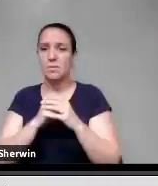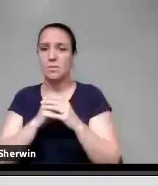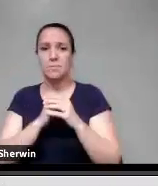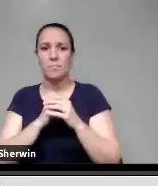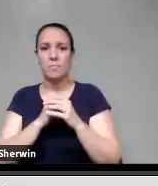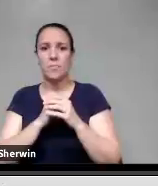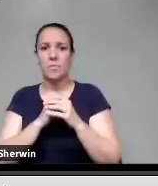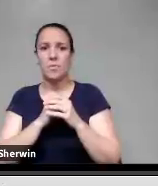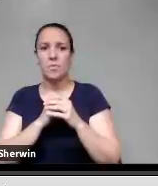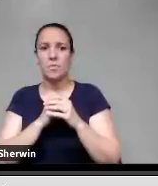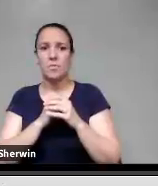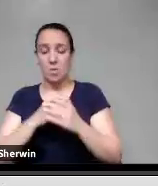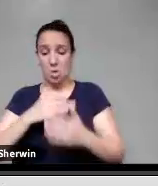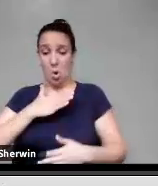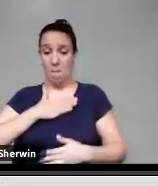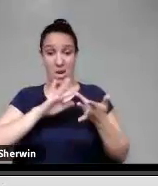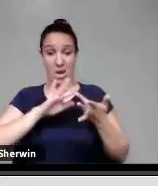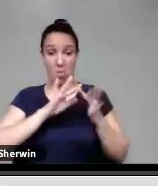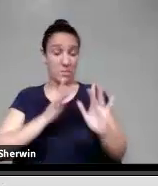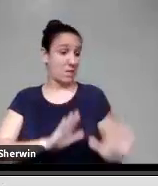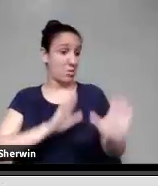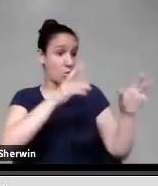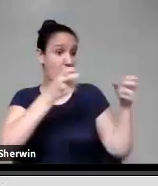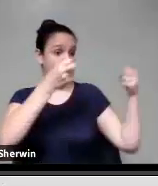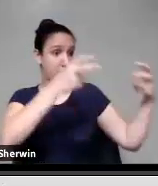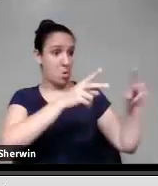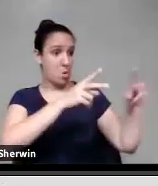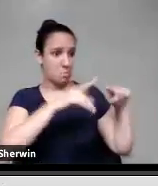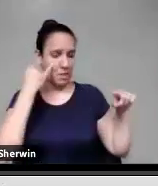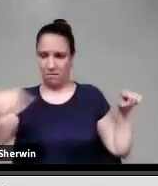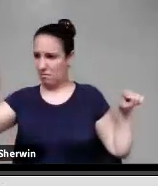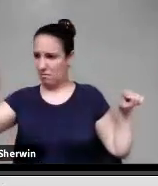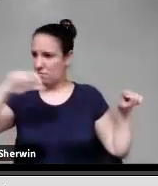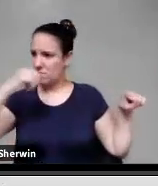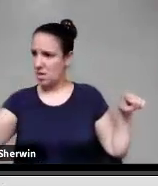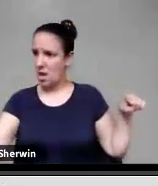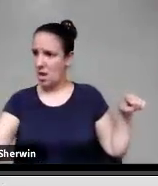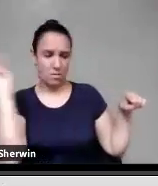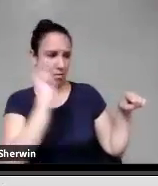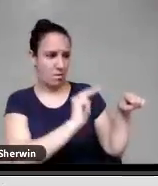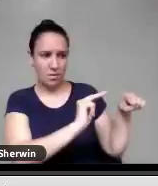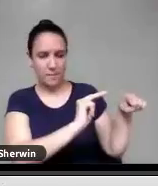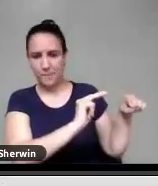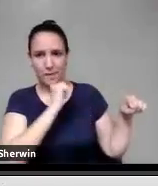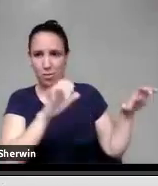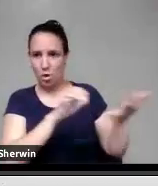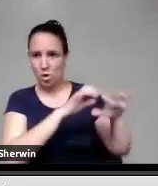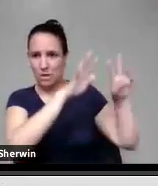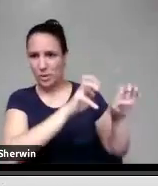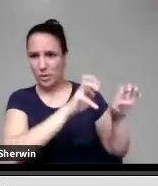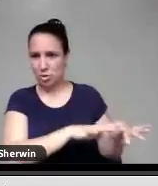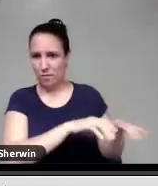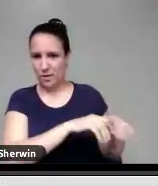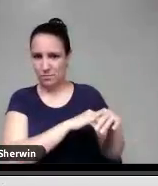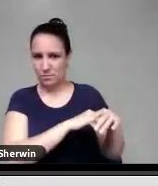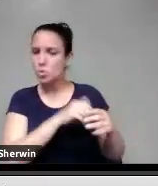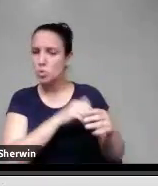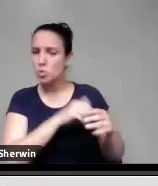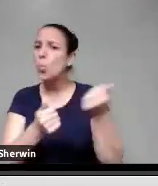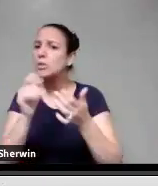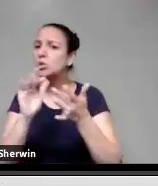visit. Your website's great, but if they're not going there, they're not going to do the survey. So what websites do they visit?